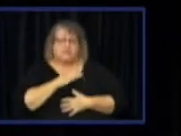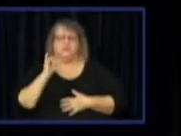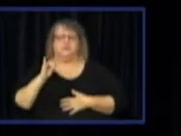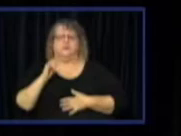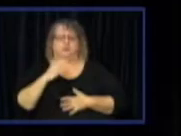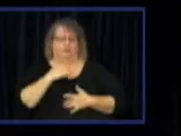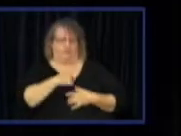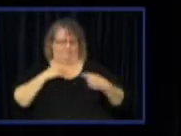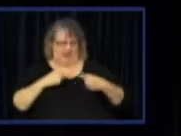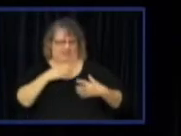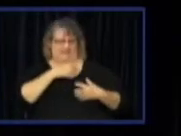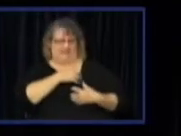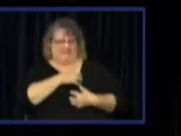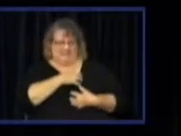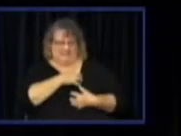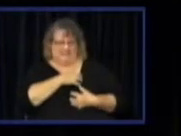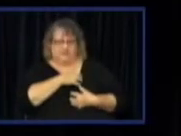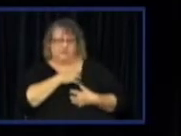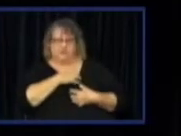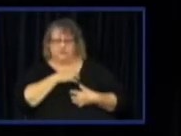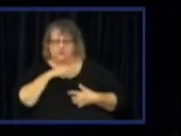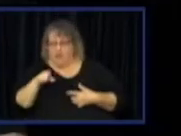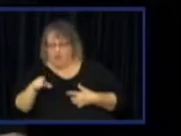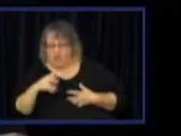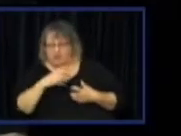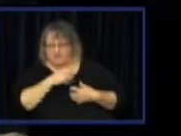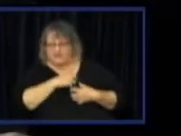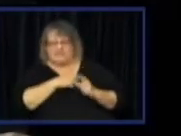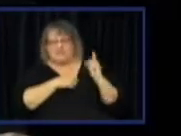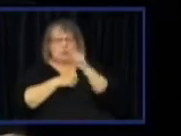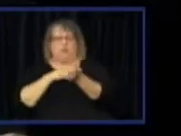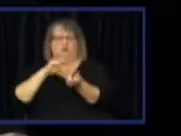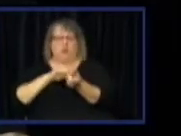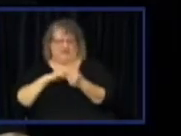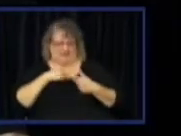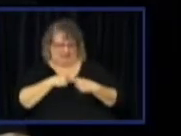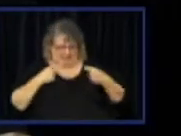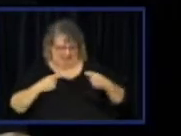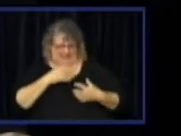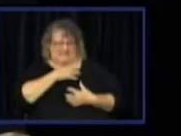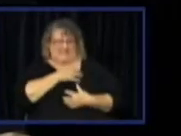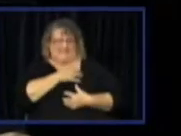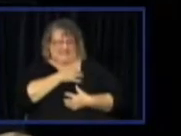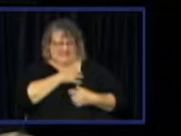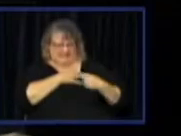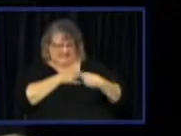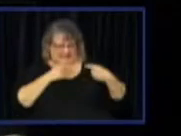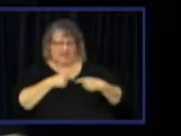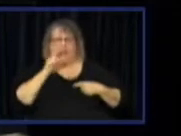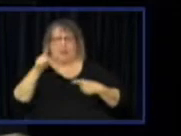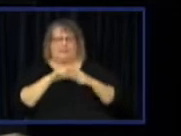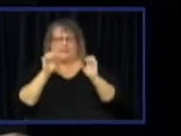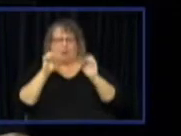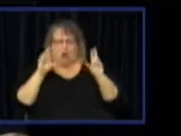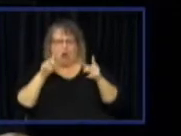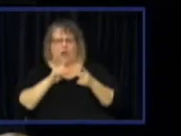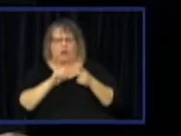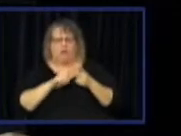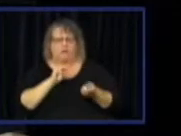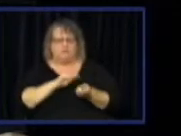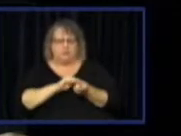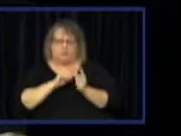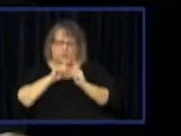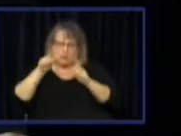and chest pain drives them to actually seek medical attention. If you're having pain, it makes you go to the emergency room or call your